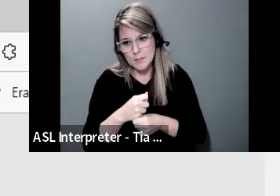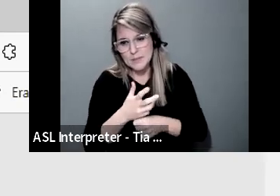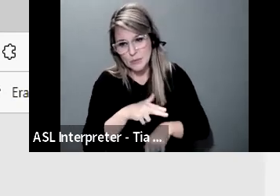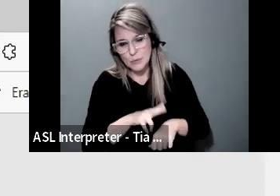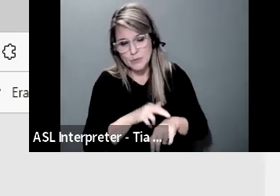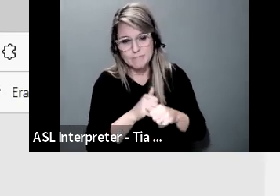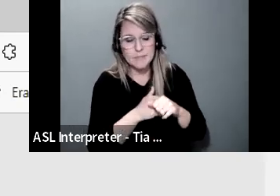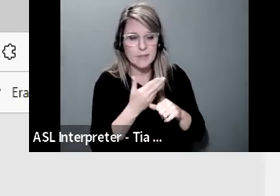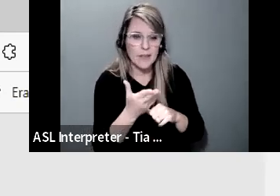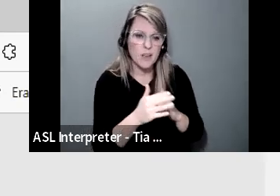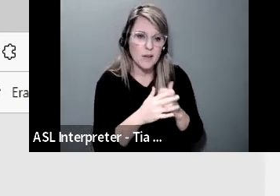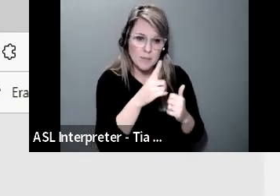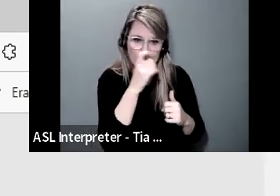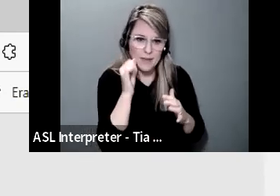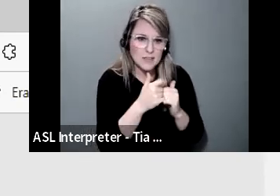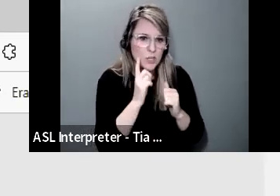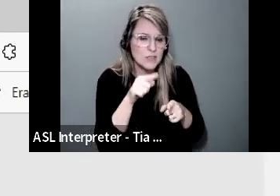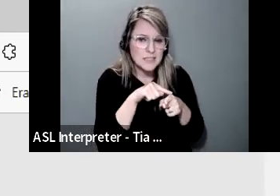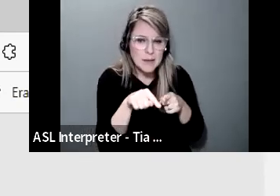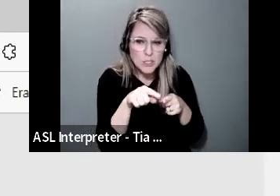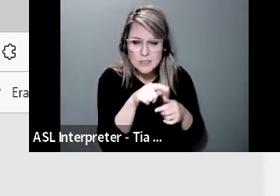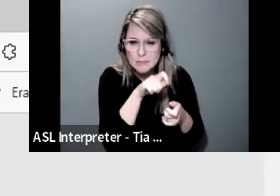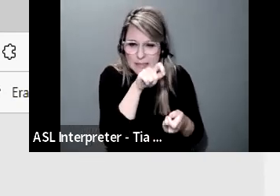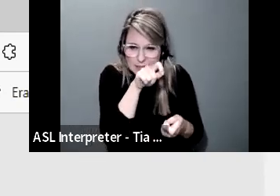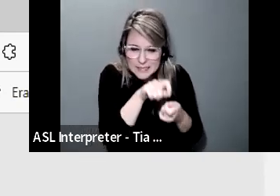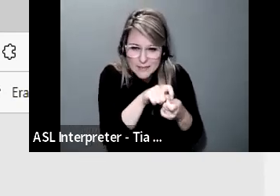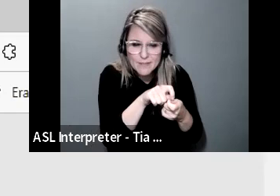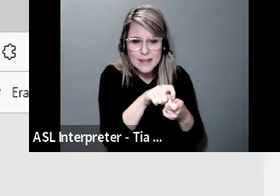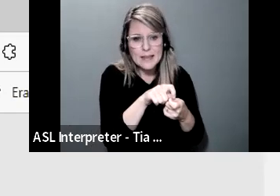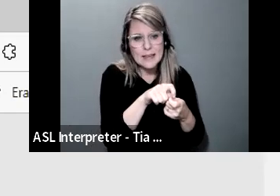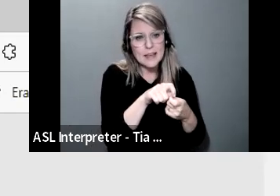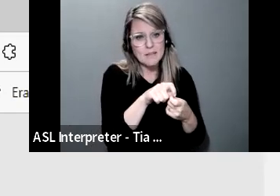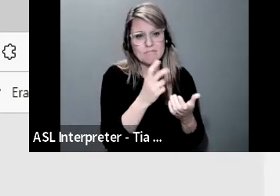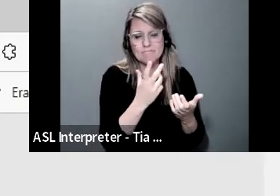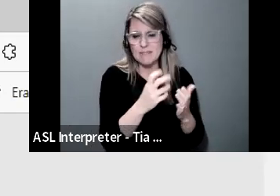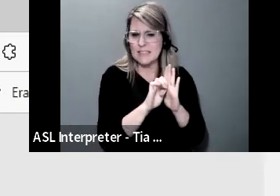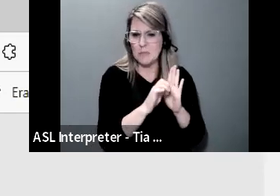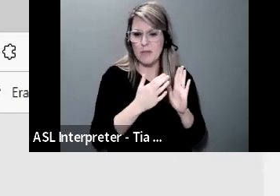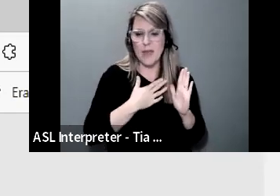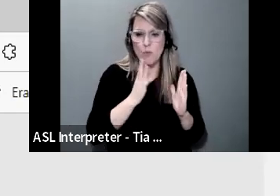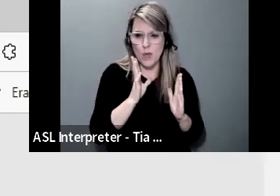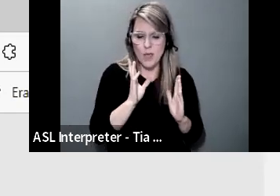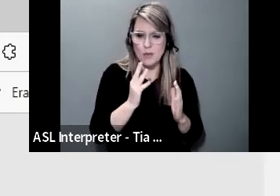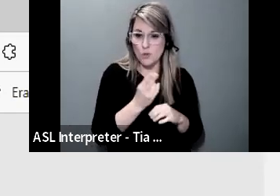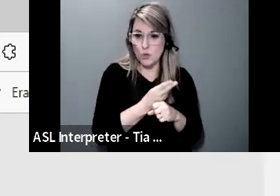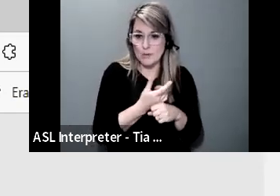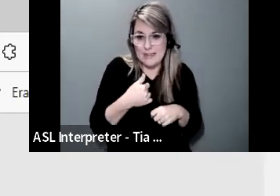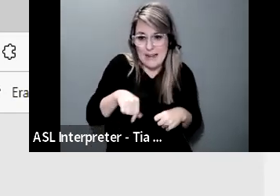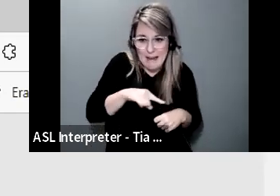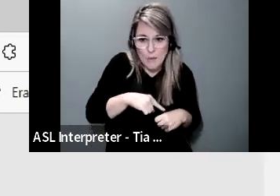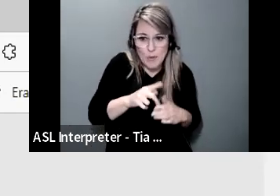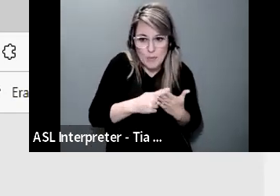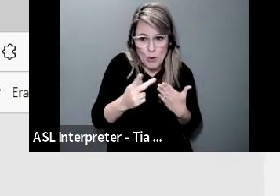example. Because there's specialized things that we do in our program for each of the protective